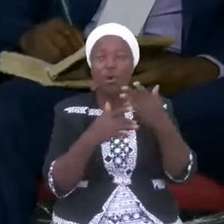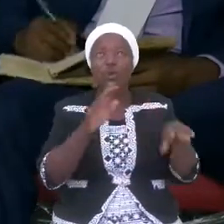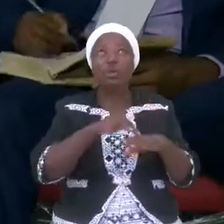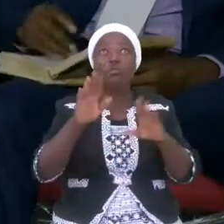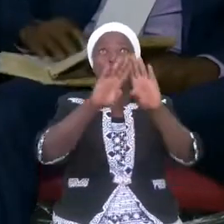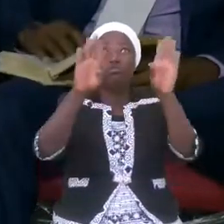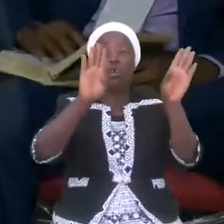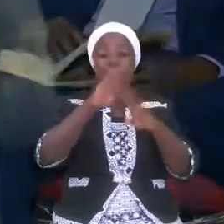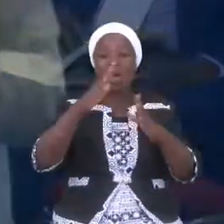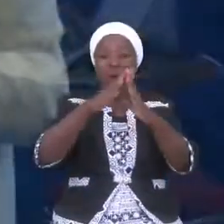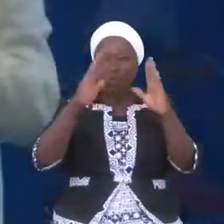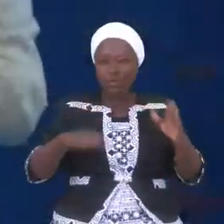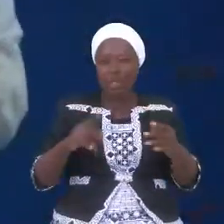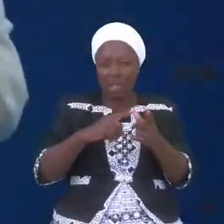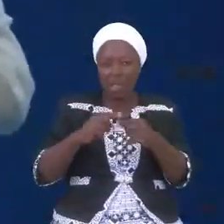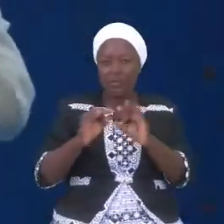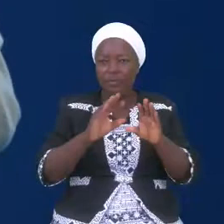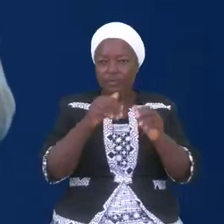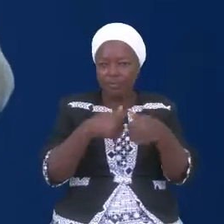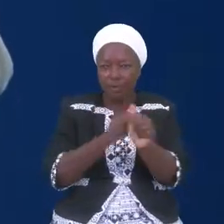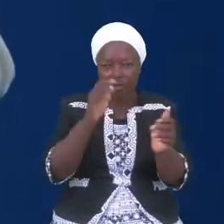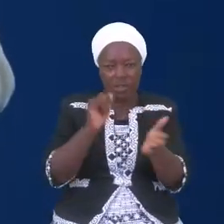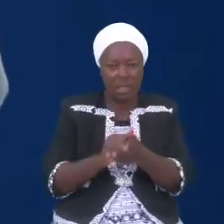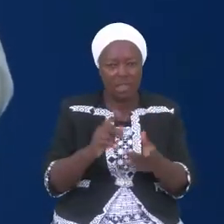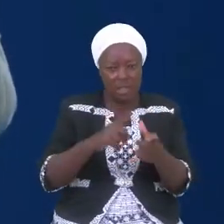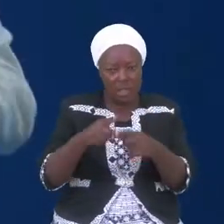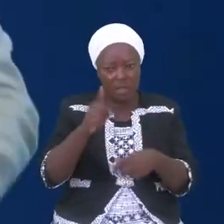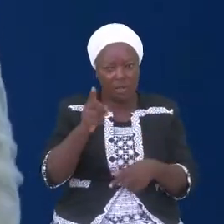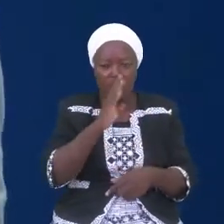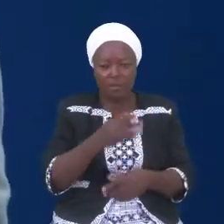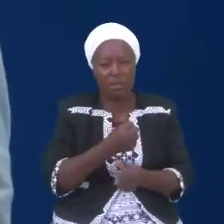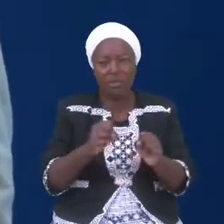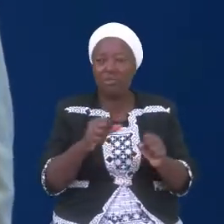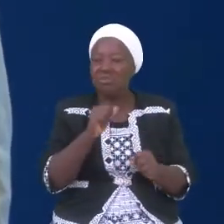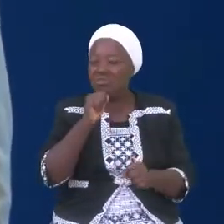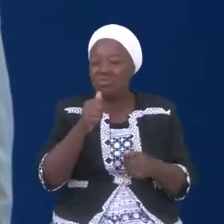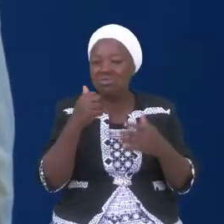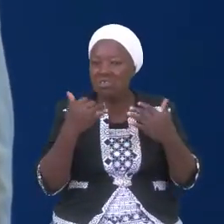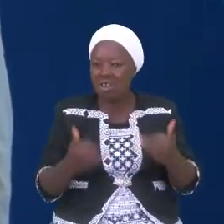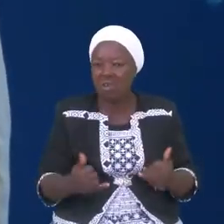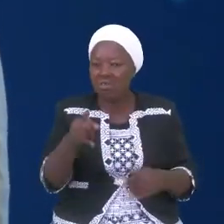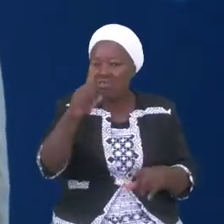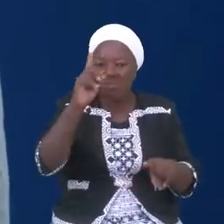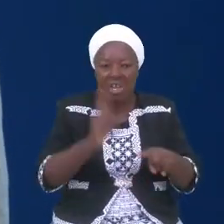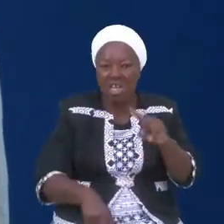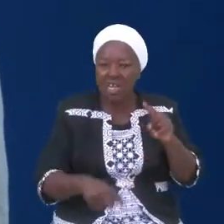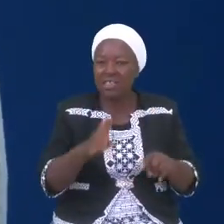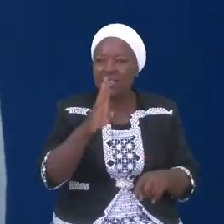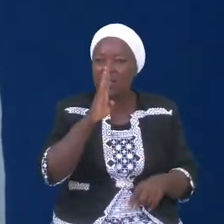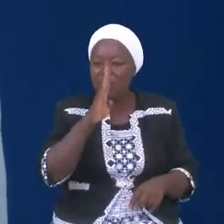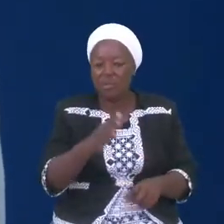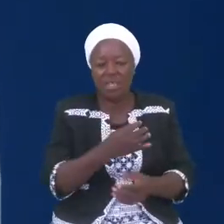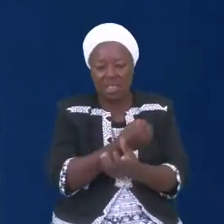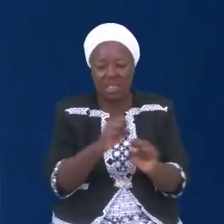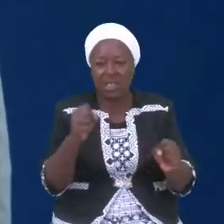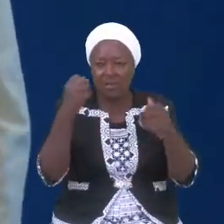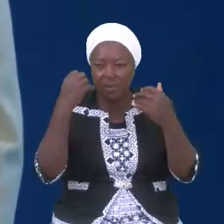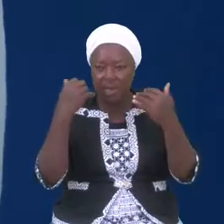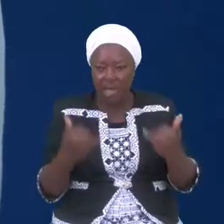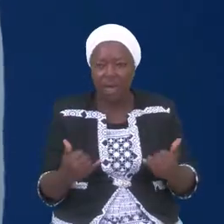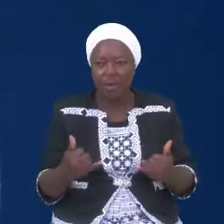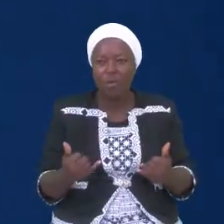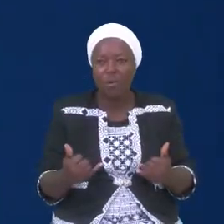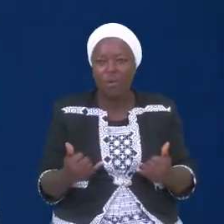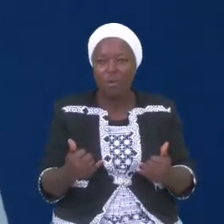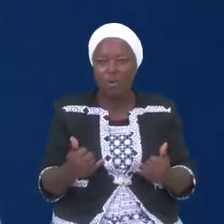you follow that, you'll be saved. Not now. You can't be saved now